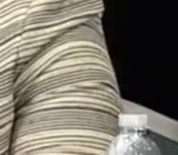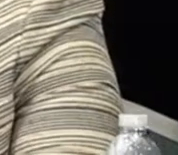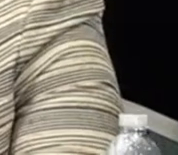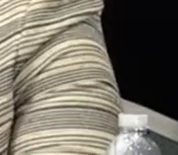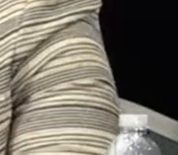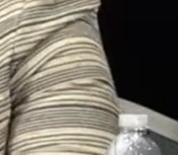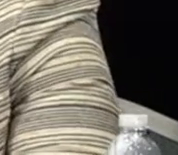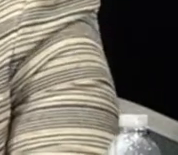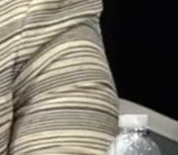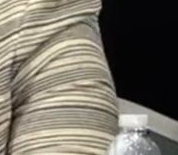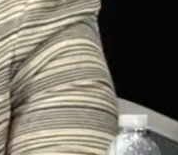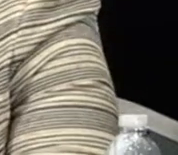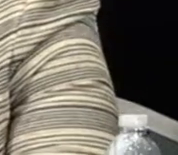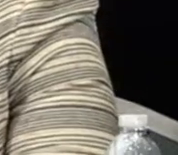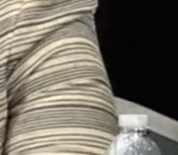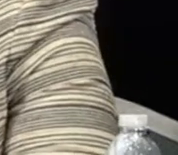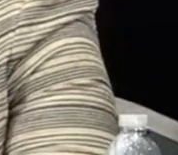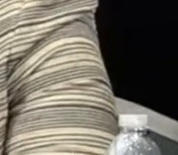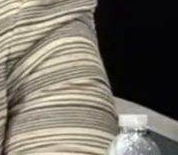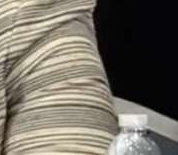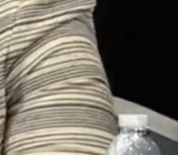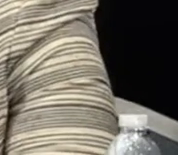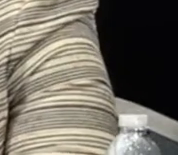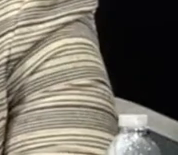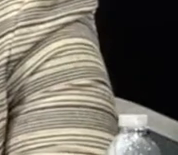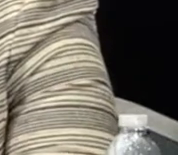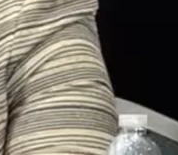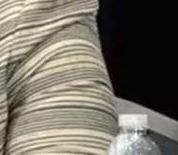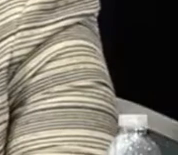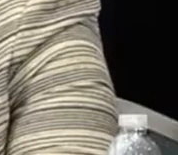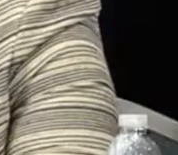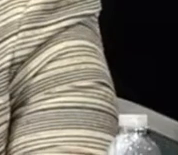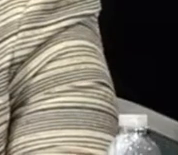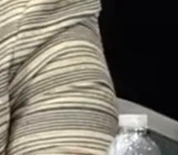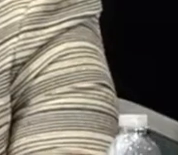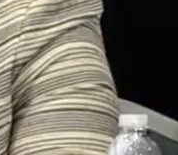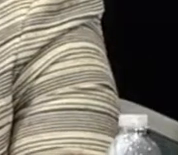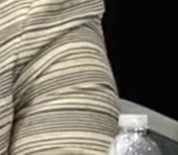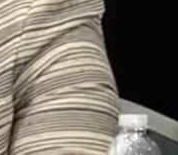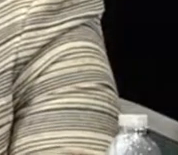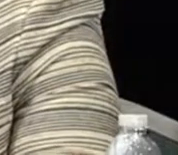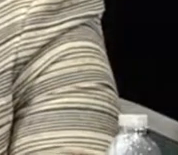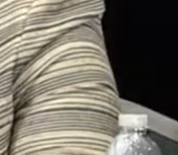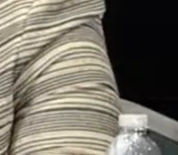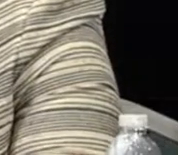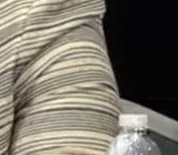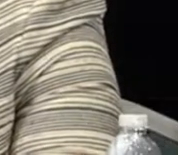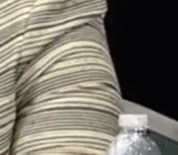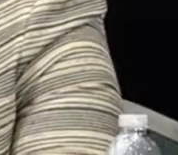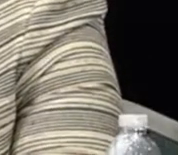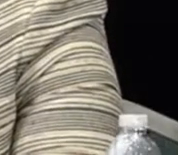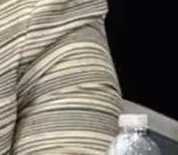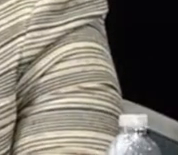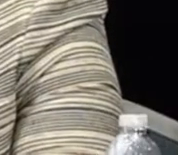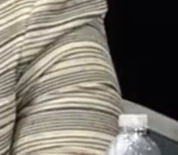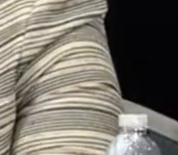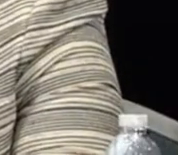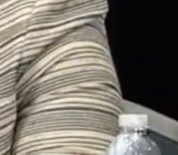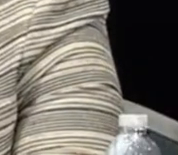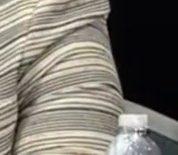needed. It's an analysis that can be conducted, and it needs to be conducted quickly,